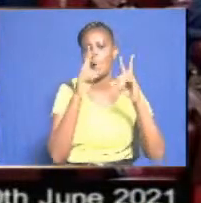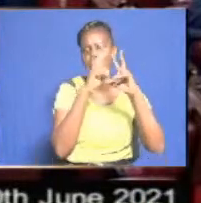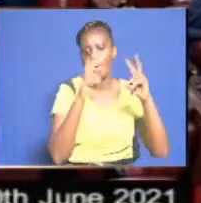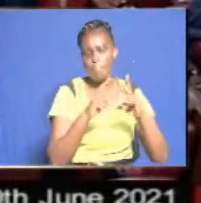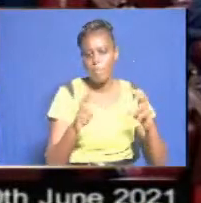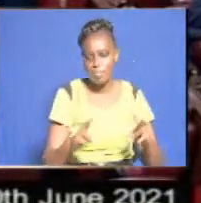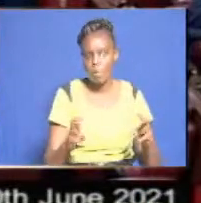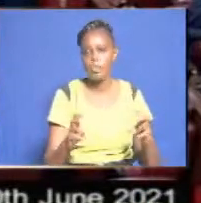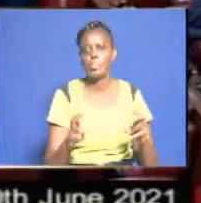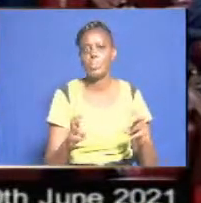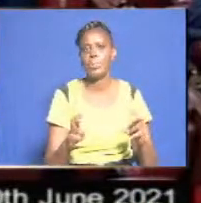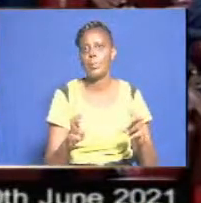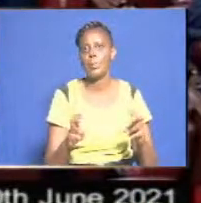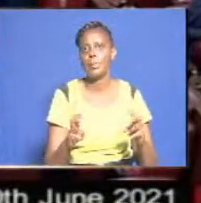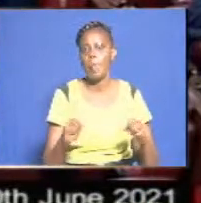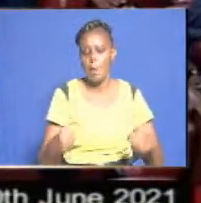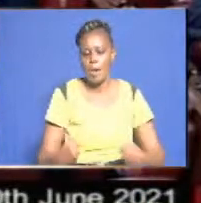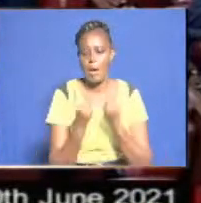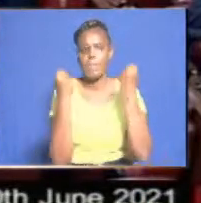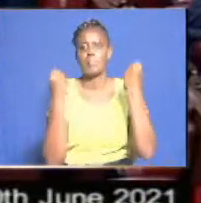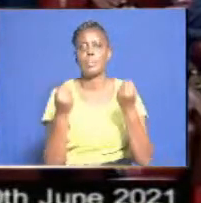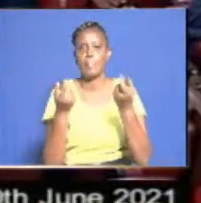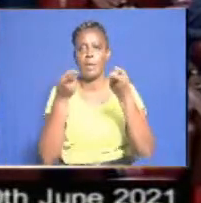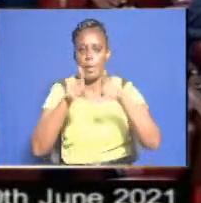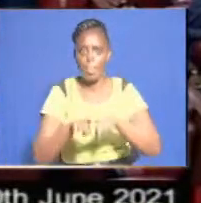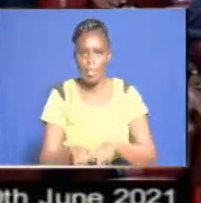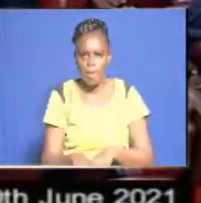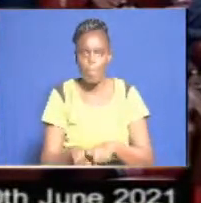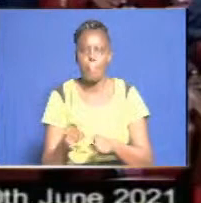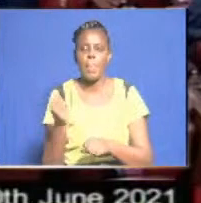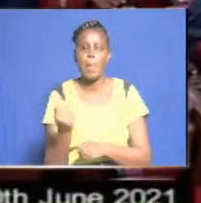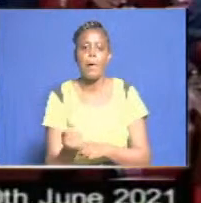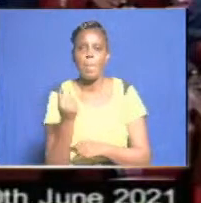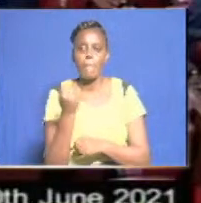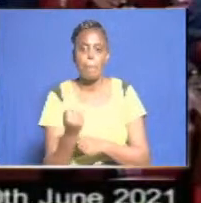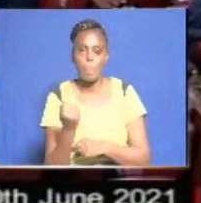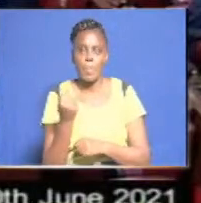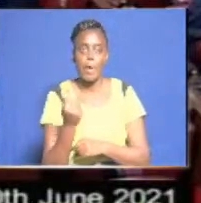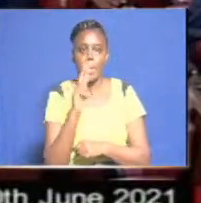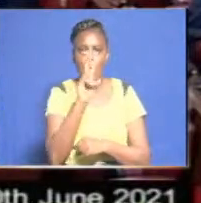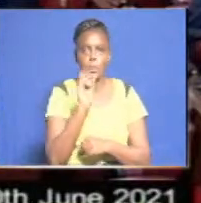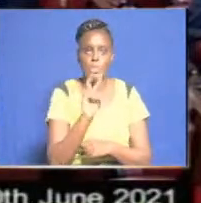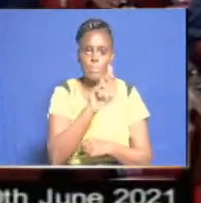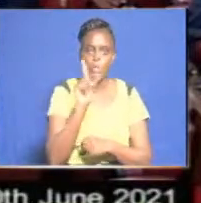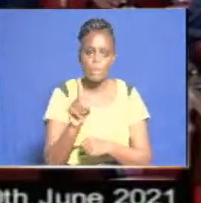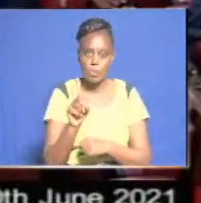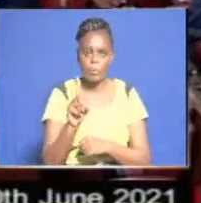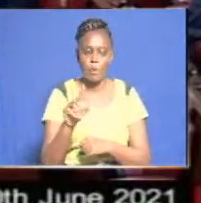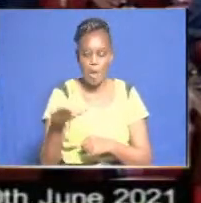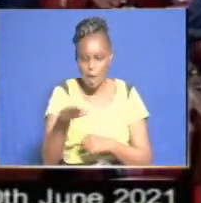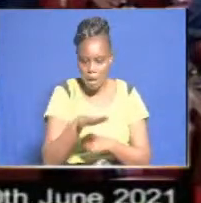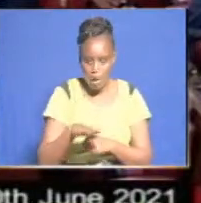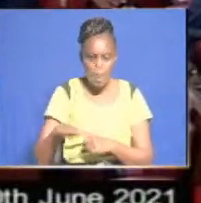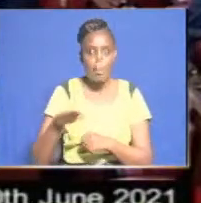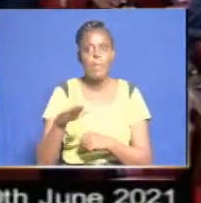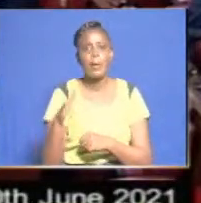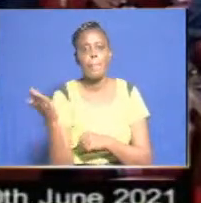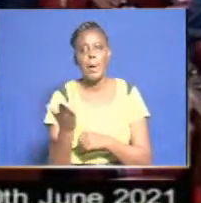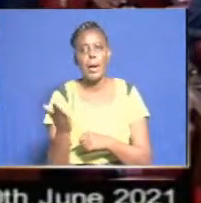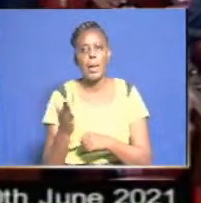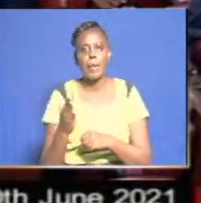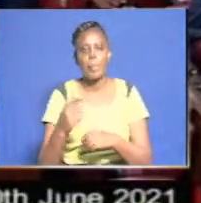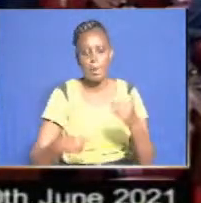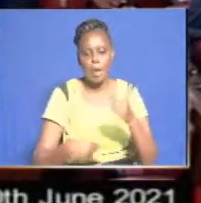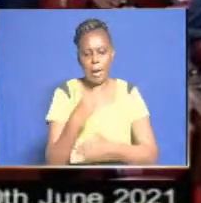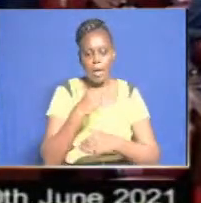investigations into an accident that occurred on 5th May 2021 near Pangani Girls High School along Juja Road involving an